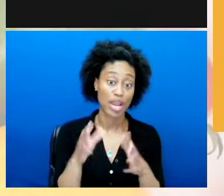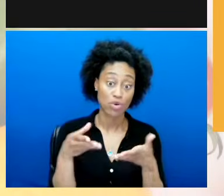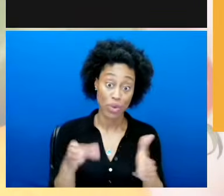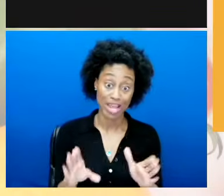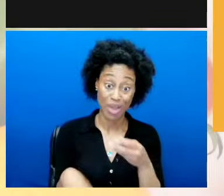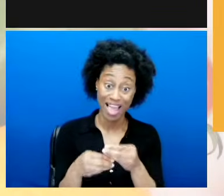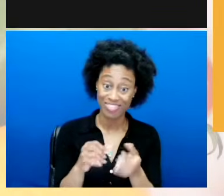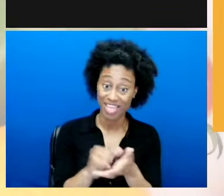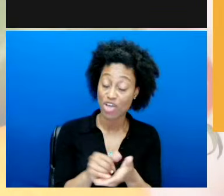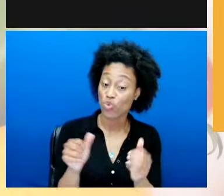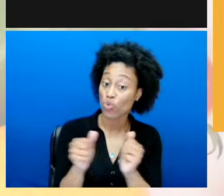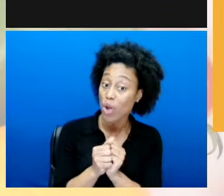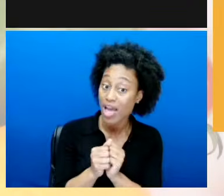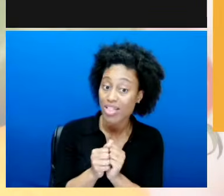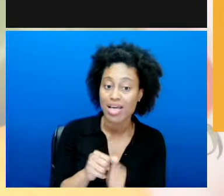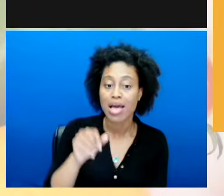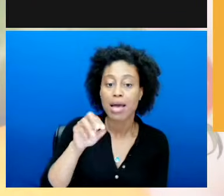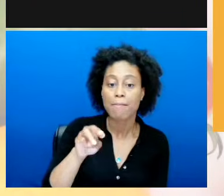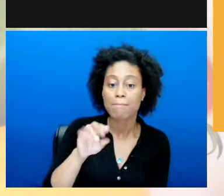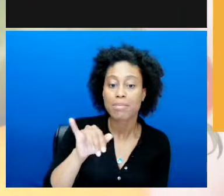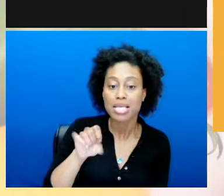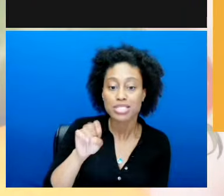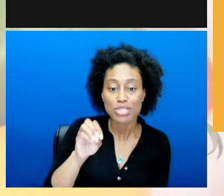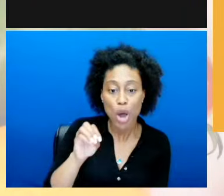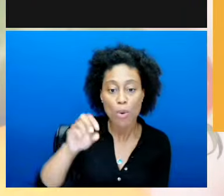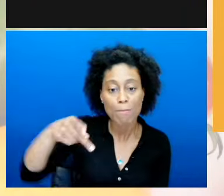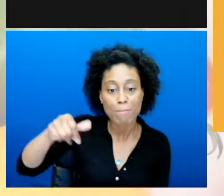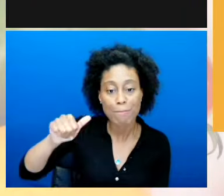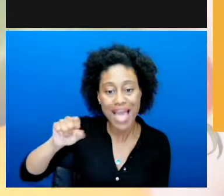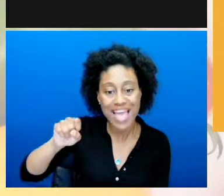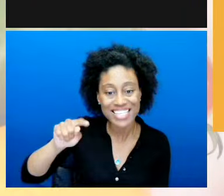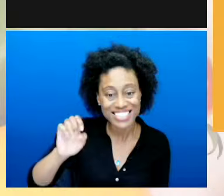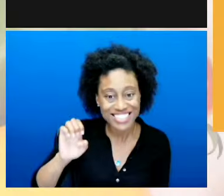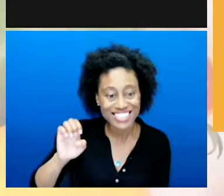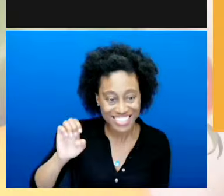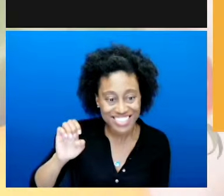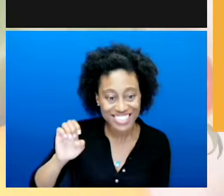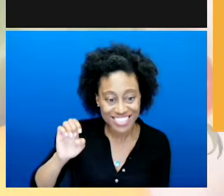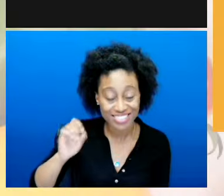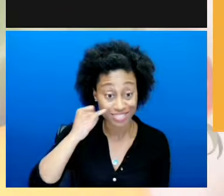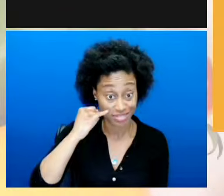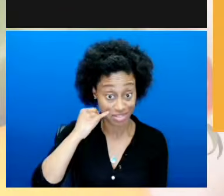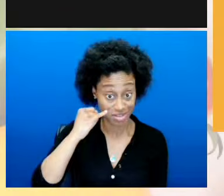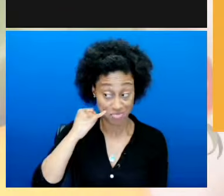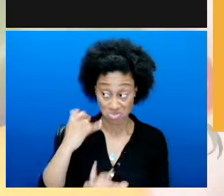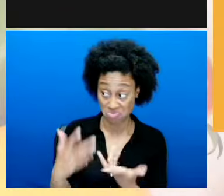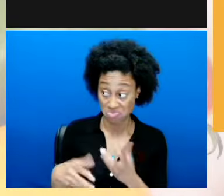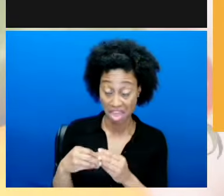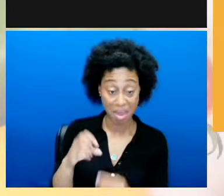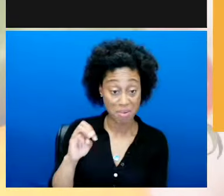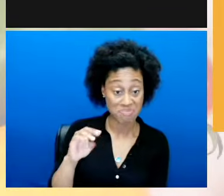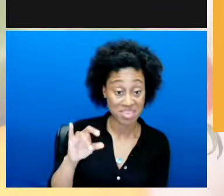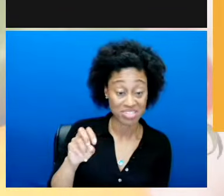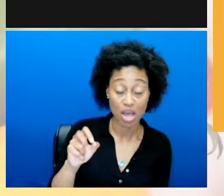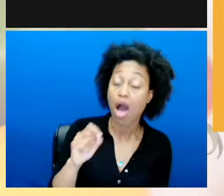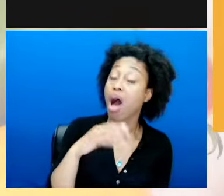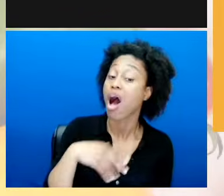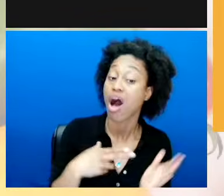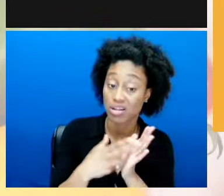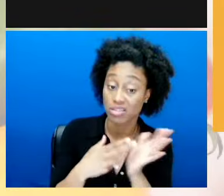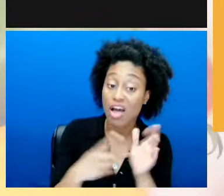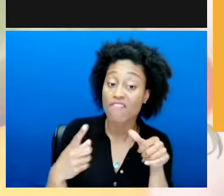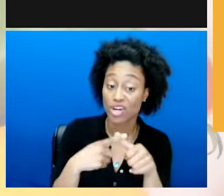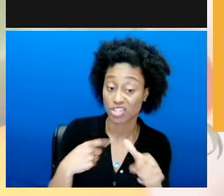flavor is with miso paste. So if you haven't added miso, that's a great flavor to add in. Honestly, the first time I had miso